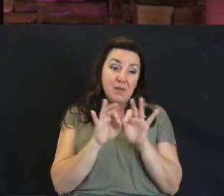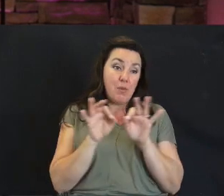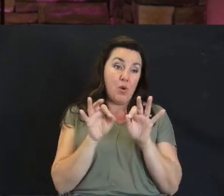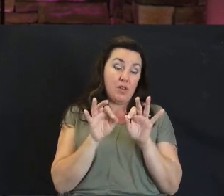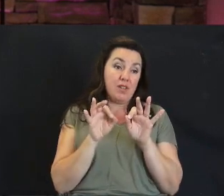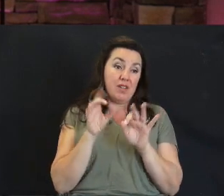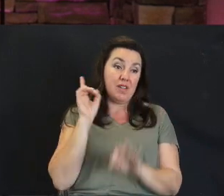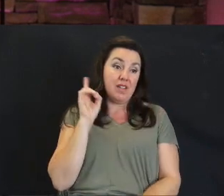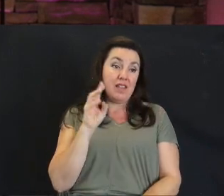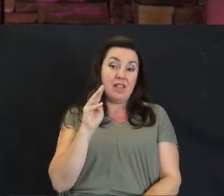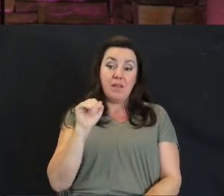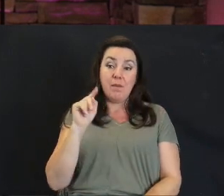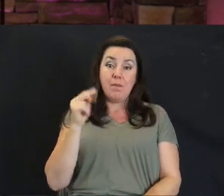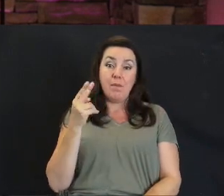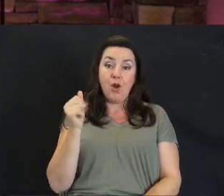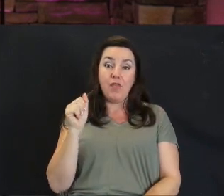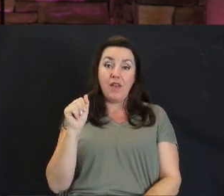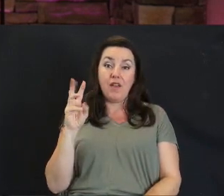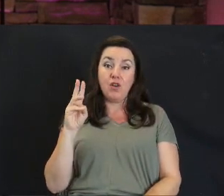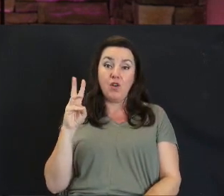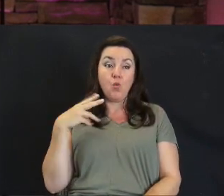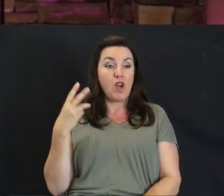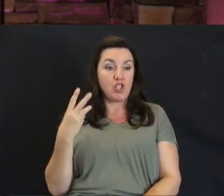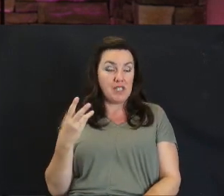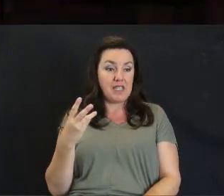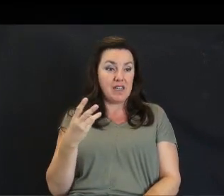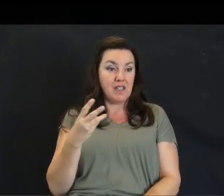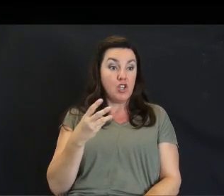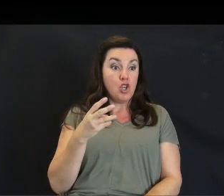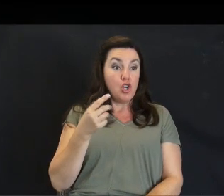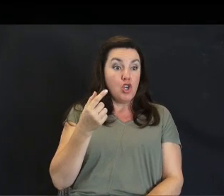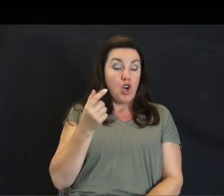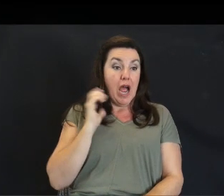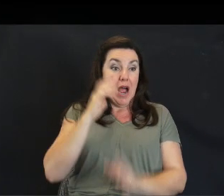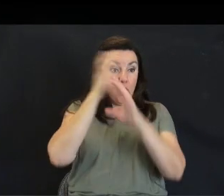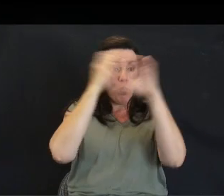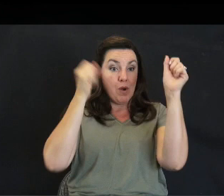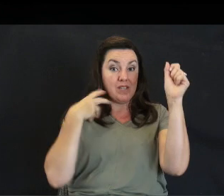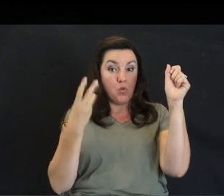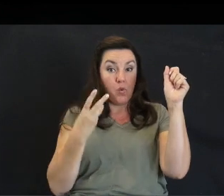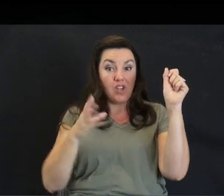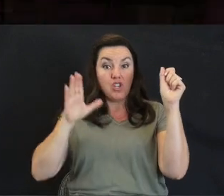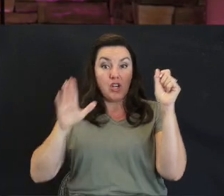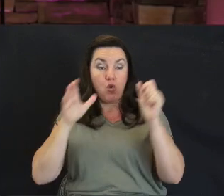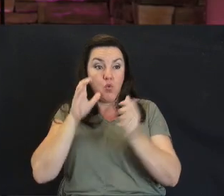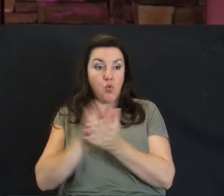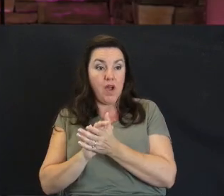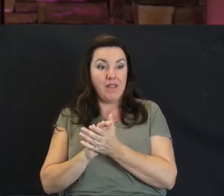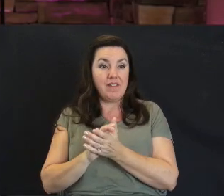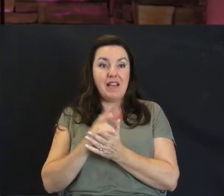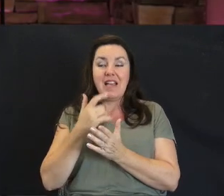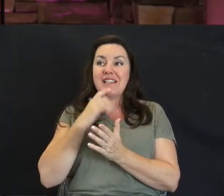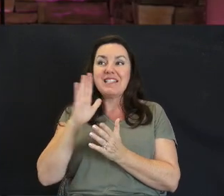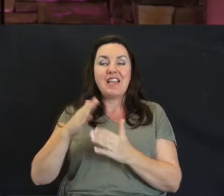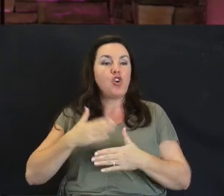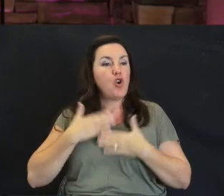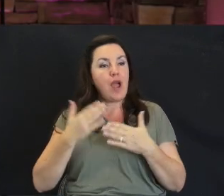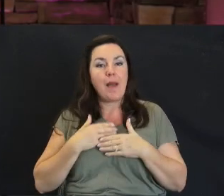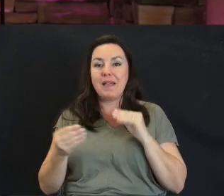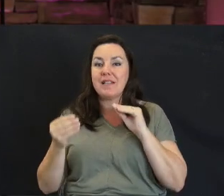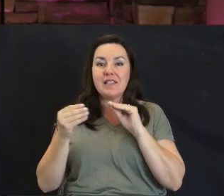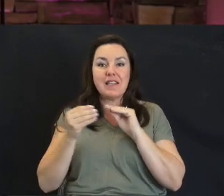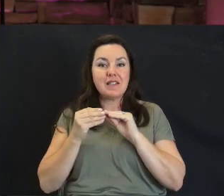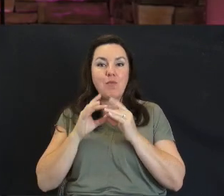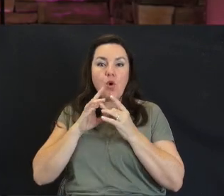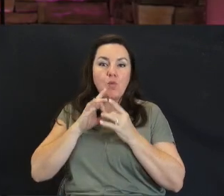Listen Martha Washington The wife of George Washington Understood that a woman's happiness Had less to do with her circumstances And everything to